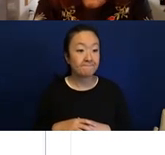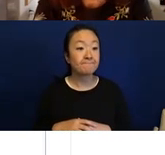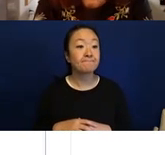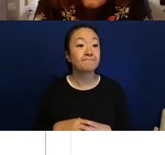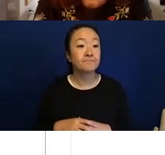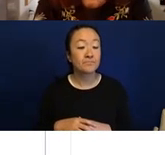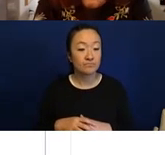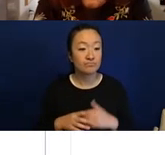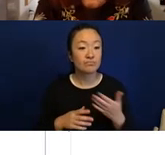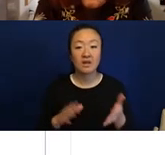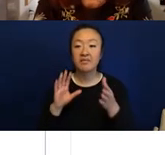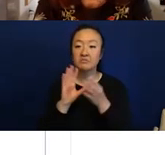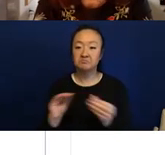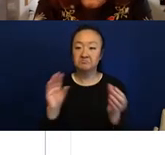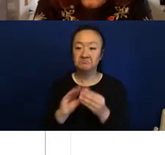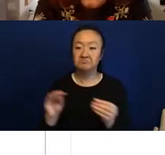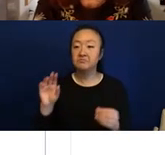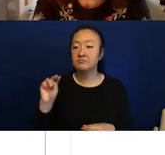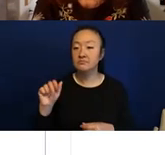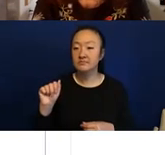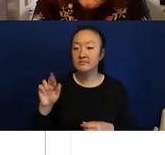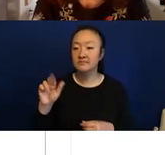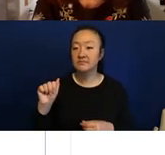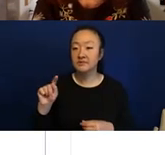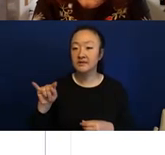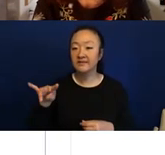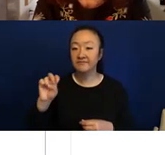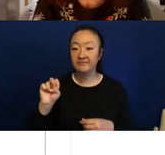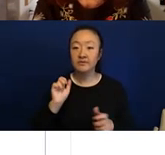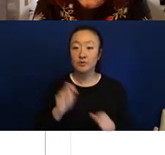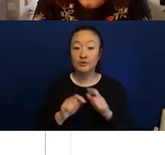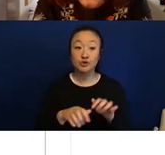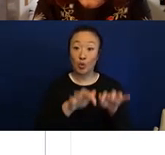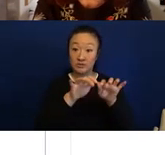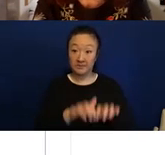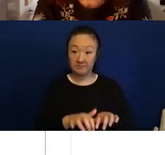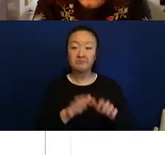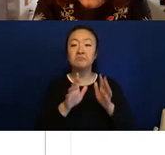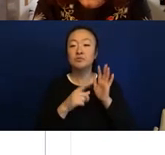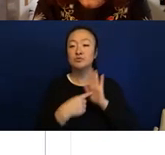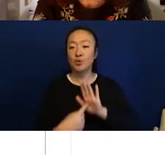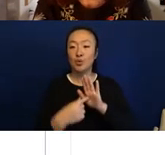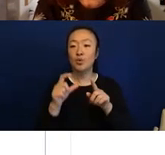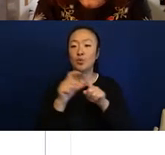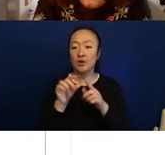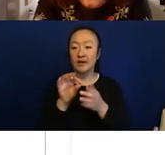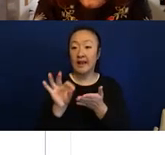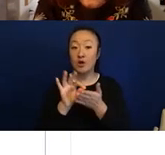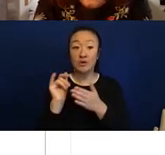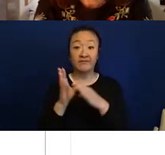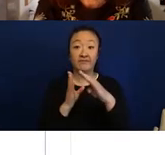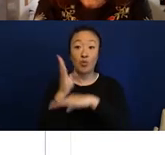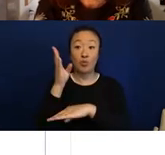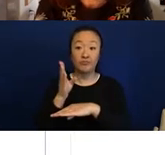then the narrative questions, as we said. So it will, as you type, it will show you the word count. So if you go over the word